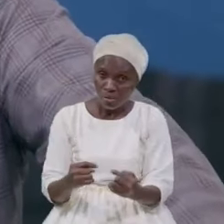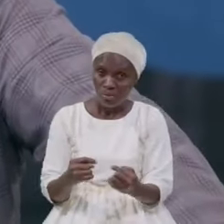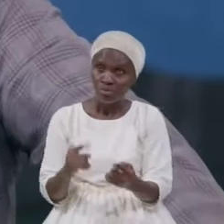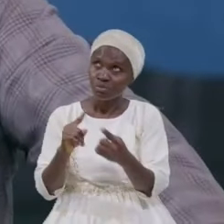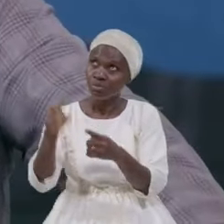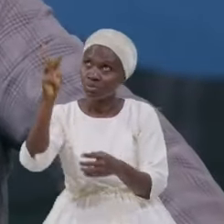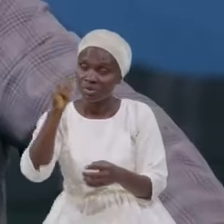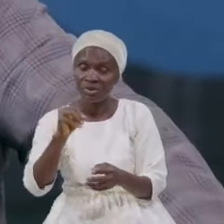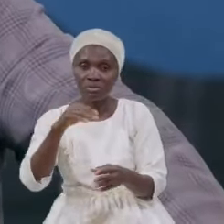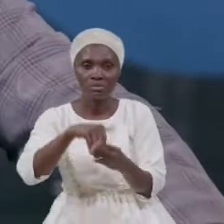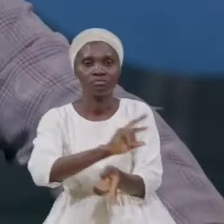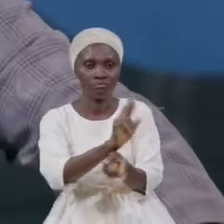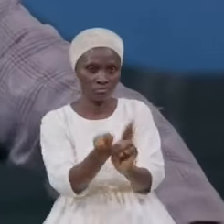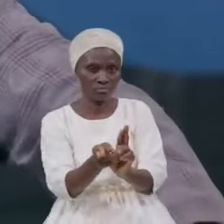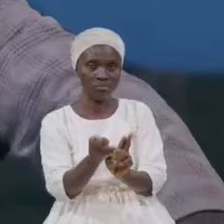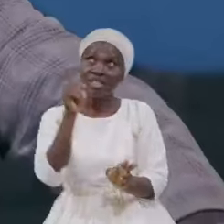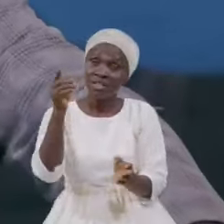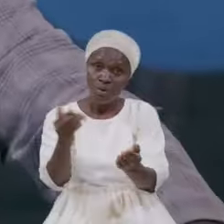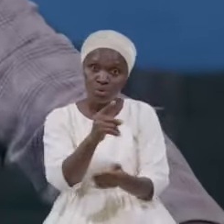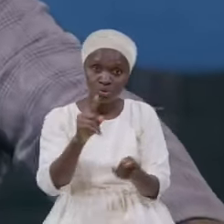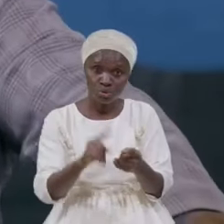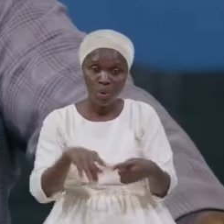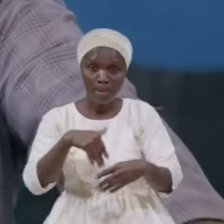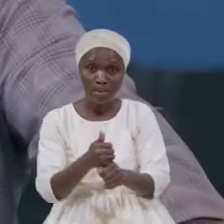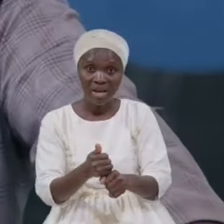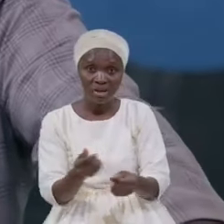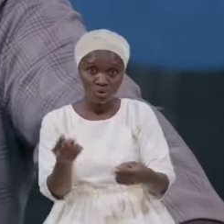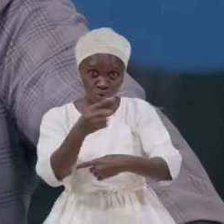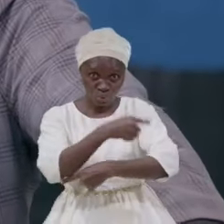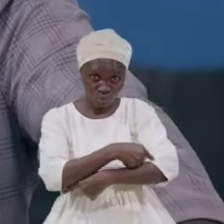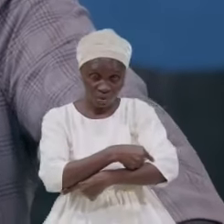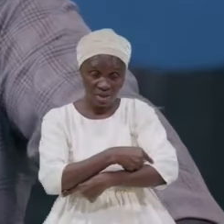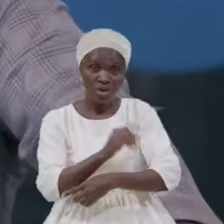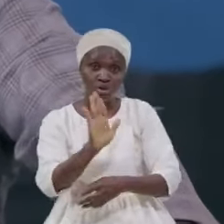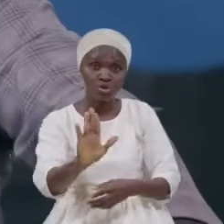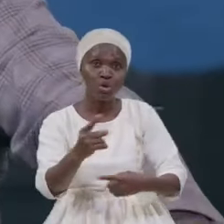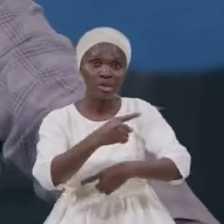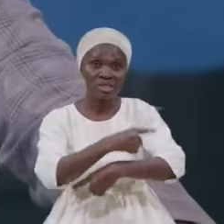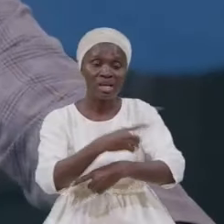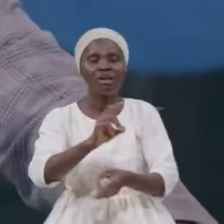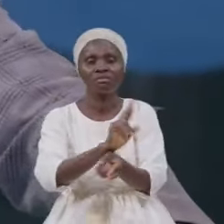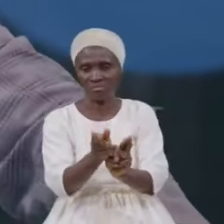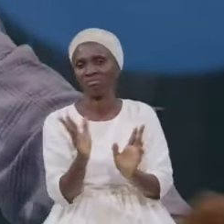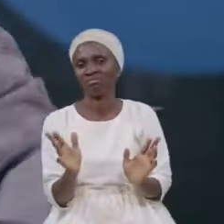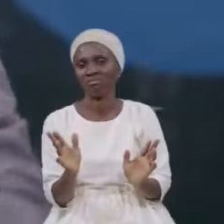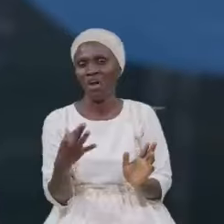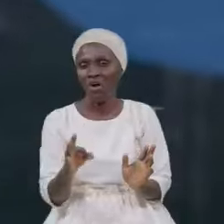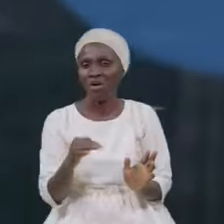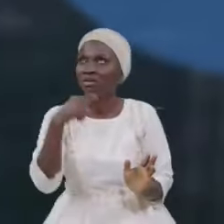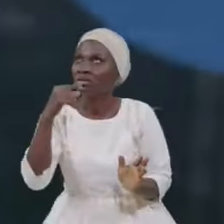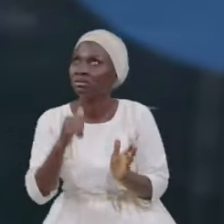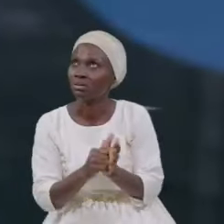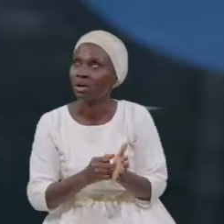repentance, your day of saying, I am sorry for all those things I did that